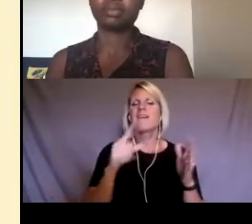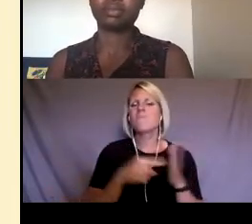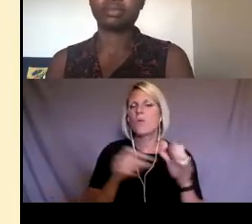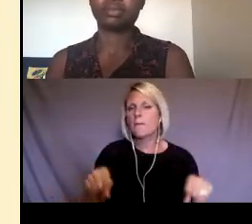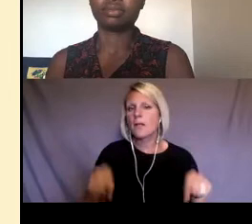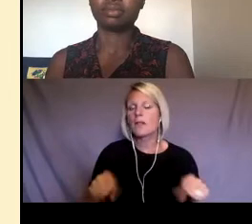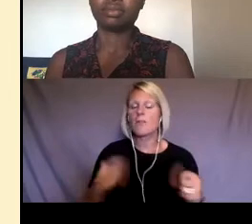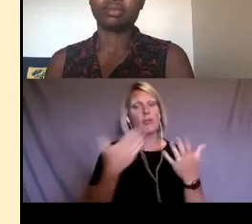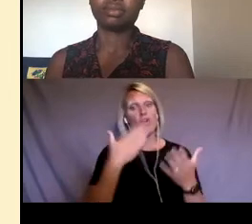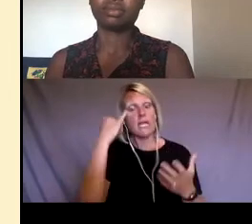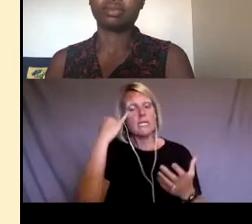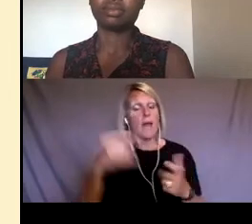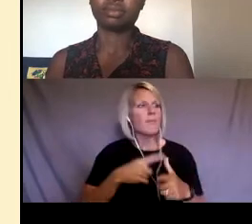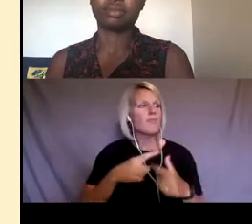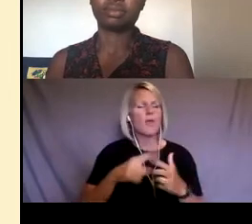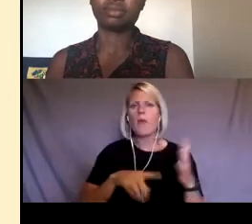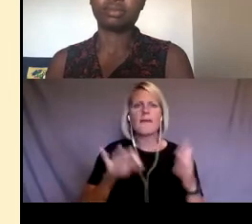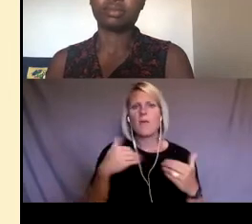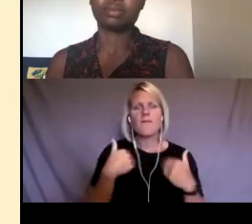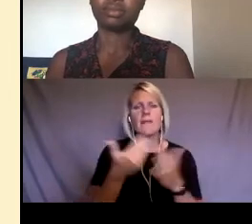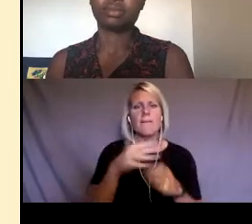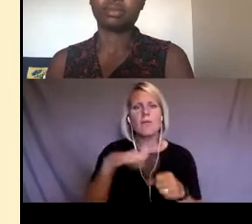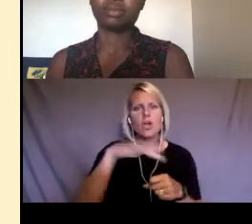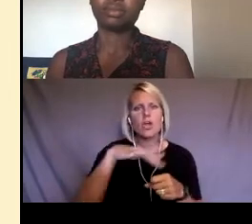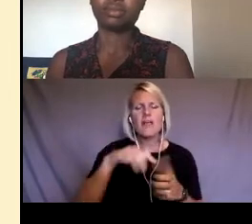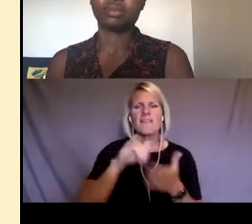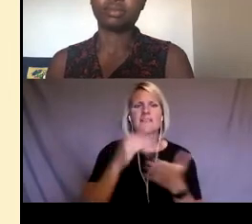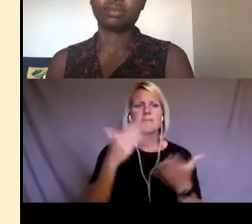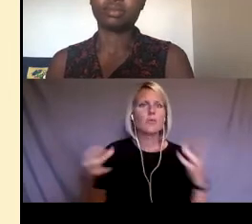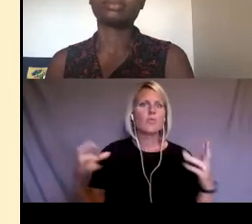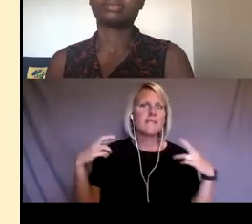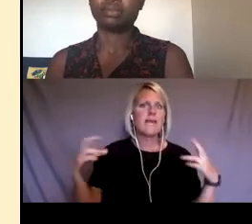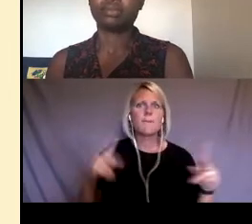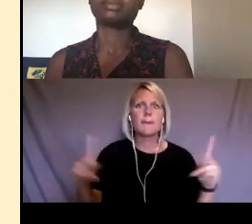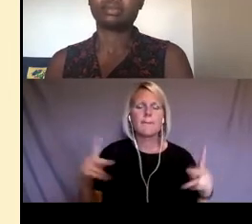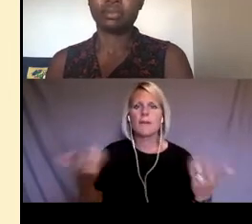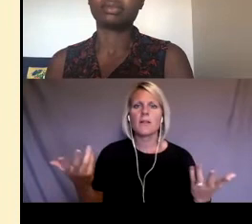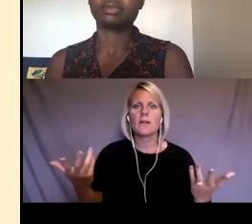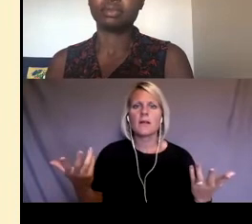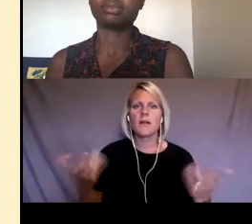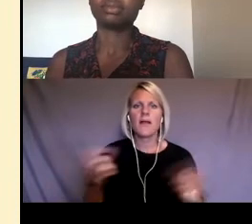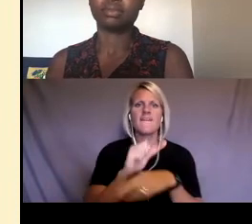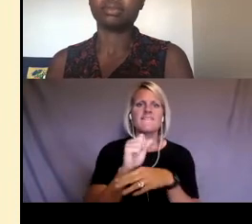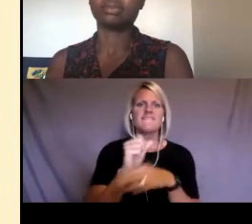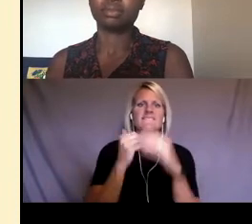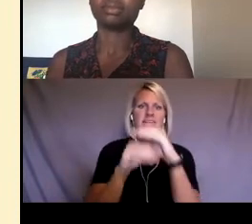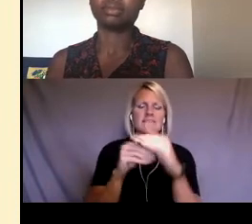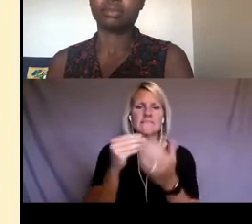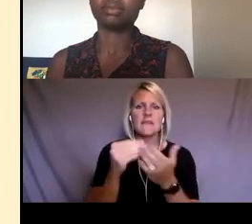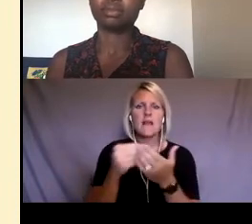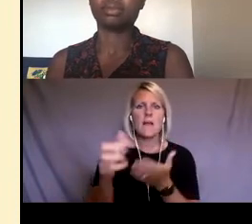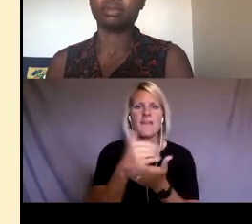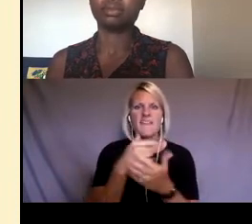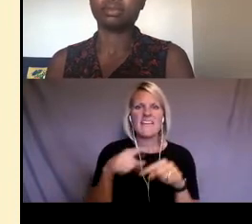what if you have a neighborhood that might be retirees that are on fixed incomes and they're not able to fit that